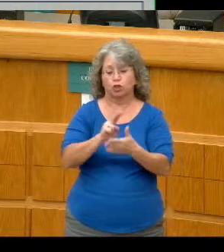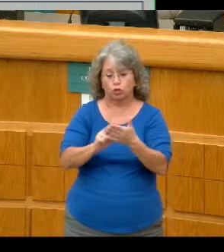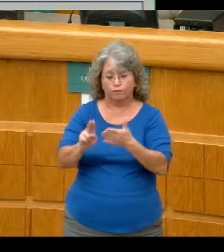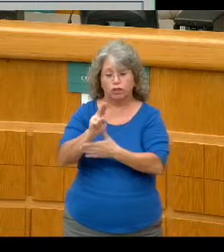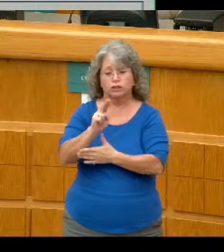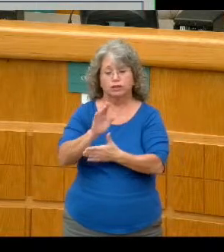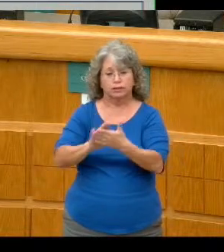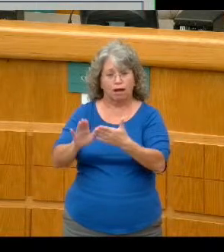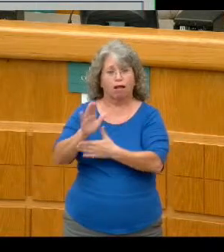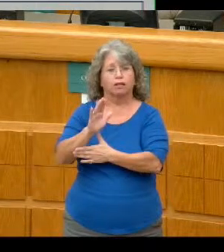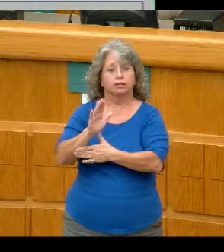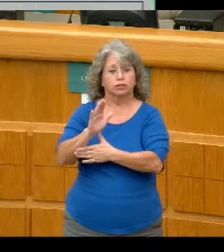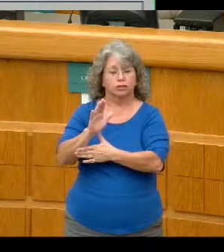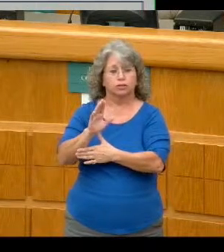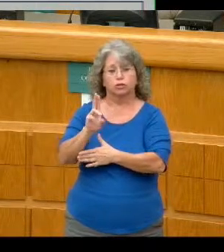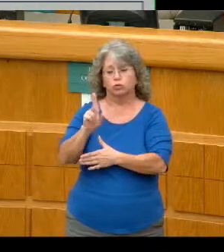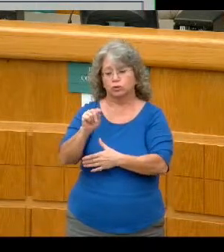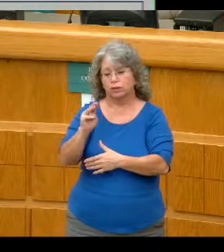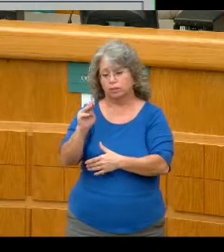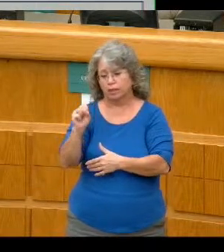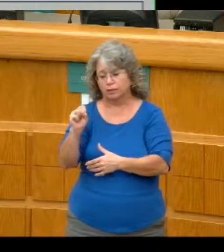TAMU CC, TAMU K,